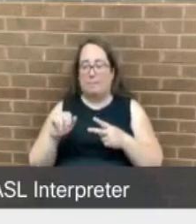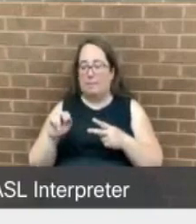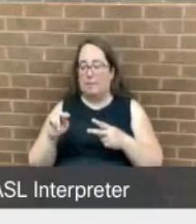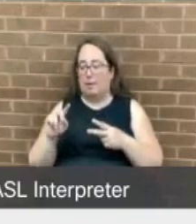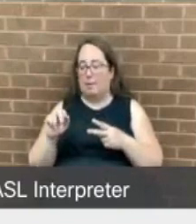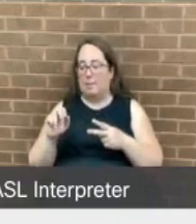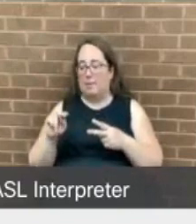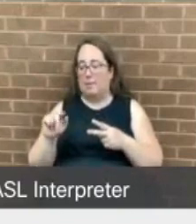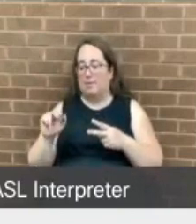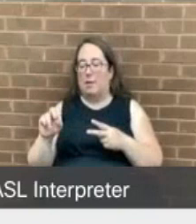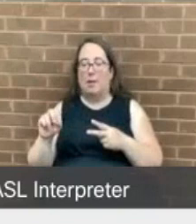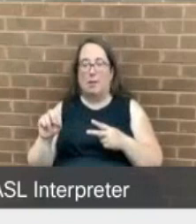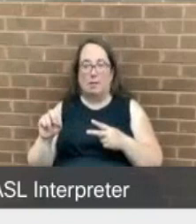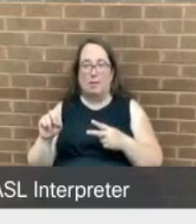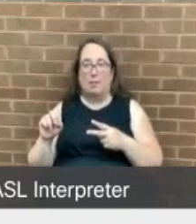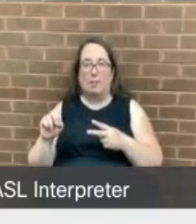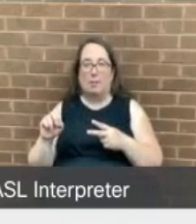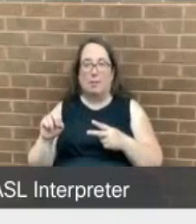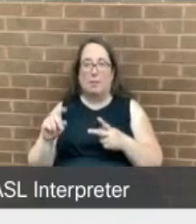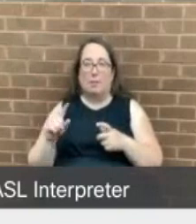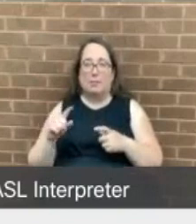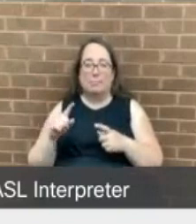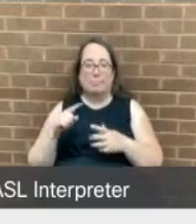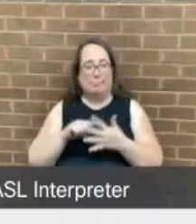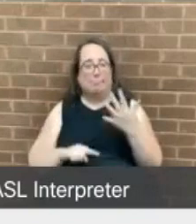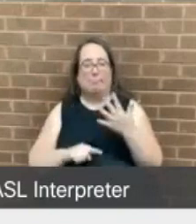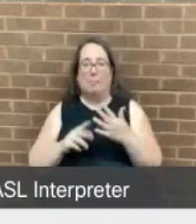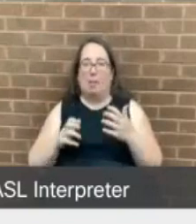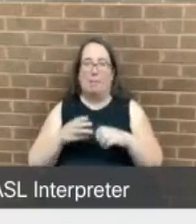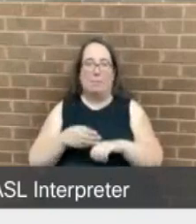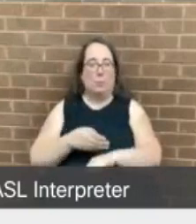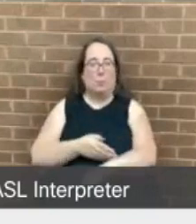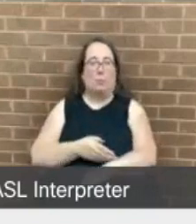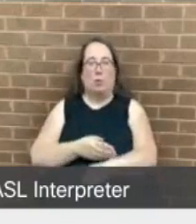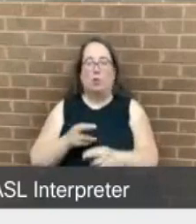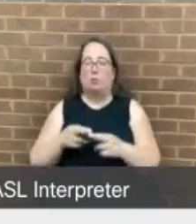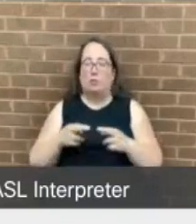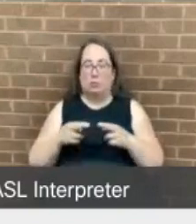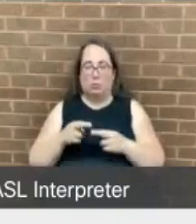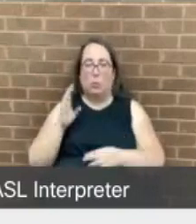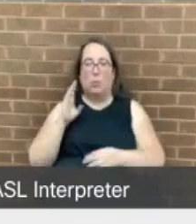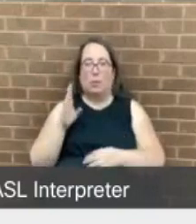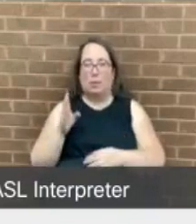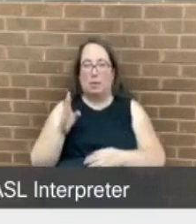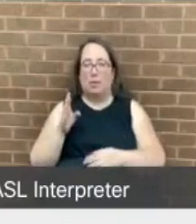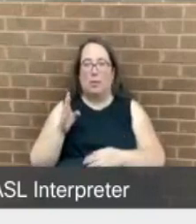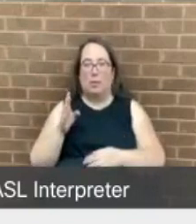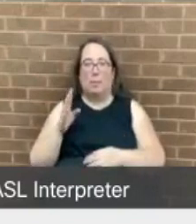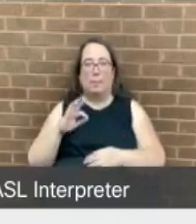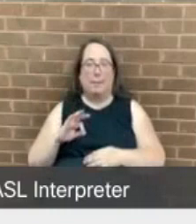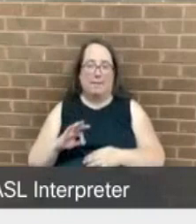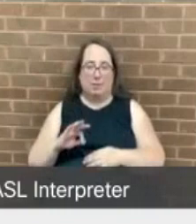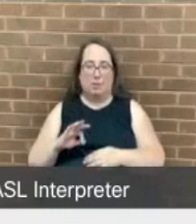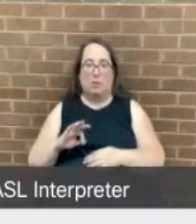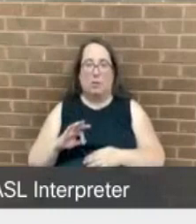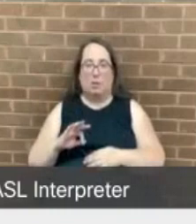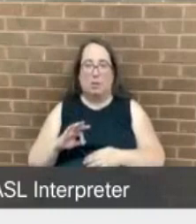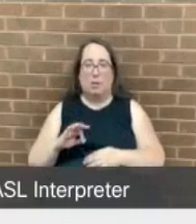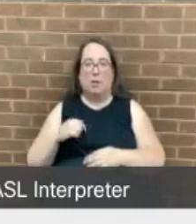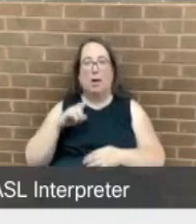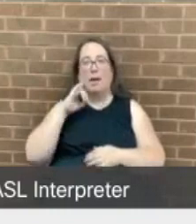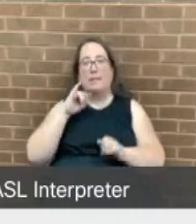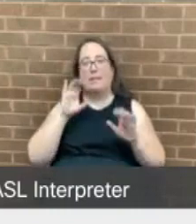They sound like a lot of great improvements, and I think that regionally they'll be really beneficial, and I think that that's